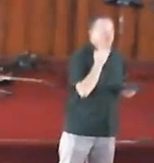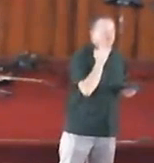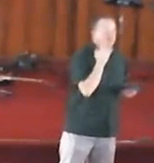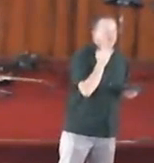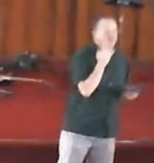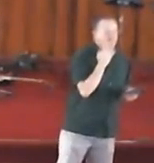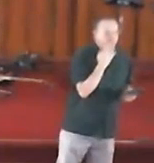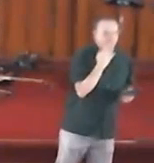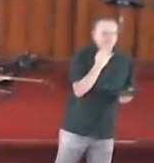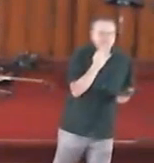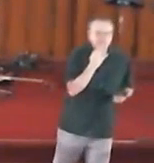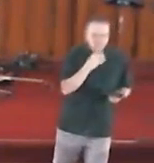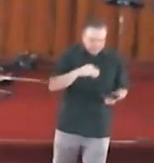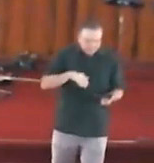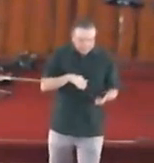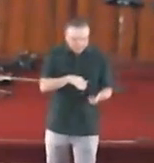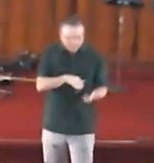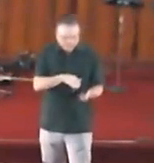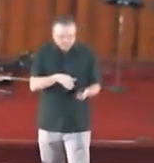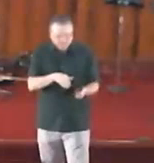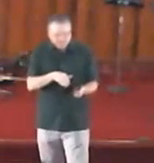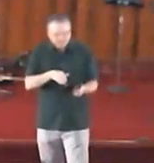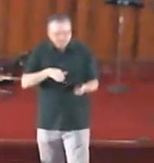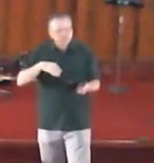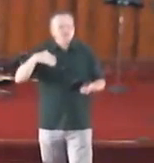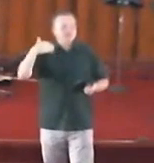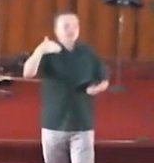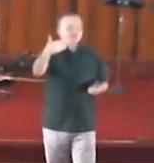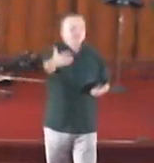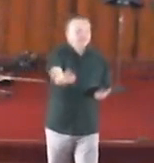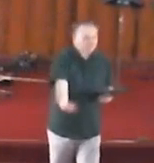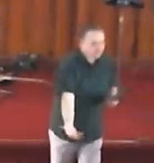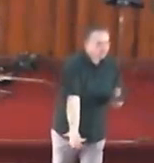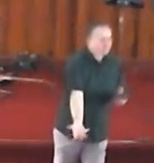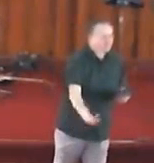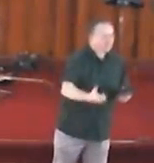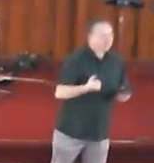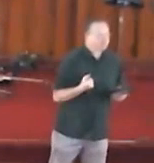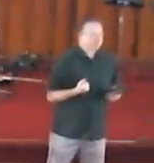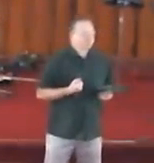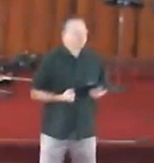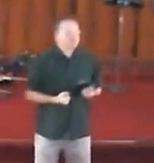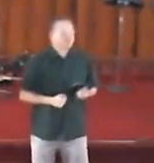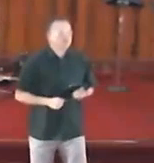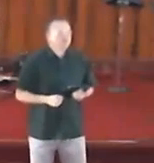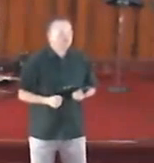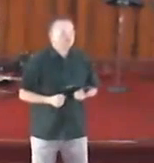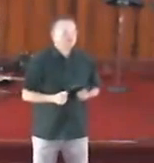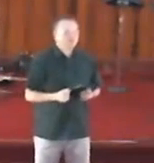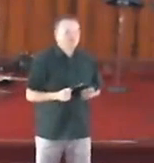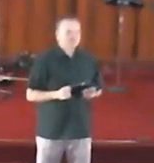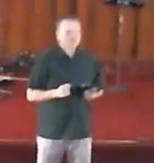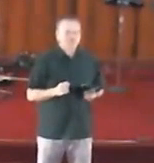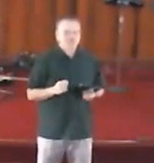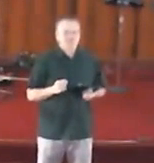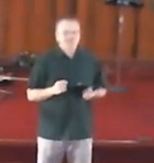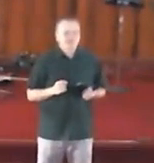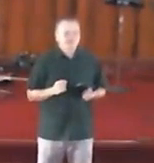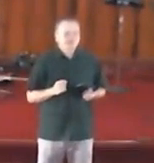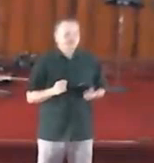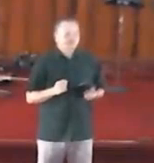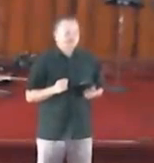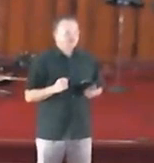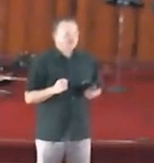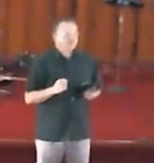is telling them, you need more. Y entonces fueron bautizados en el nombre del Señor Jesús. So they were baptized